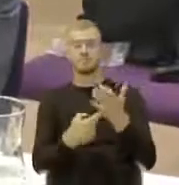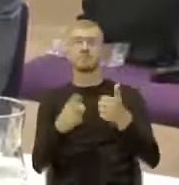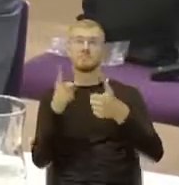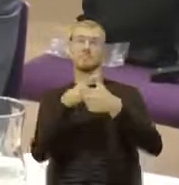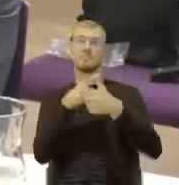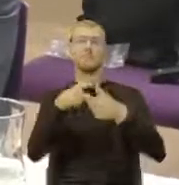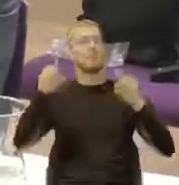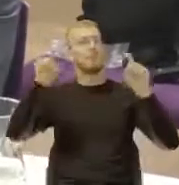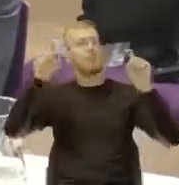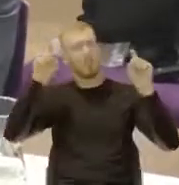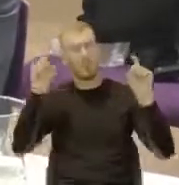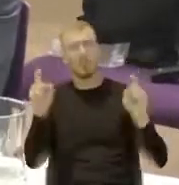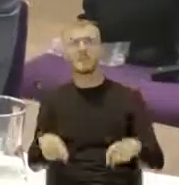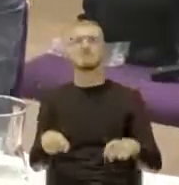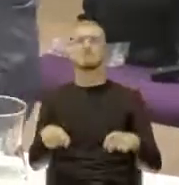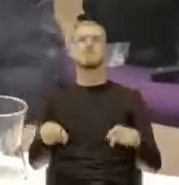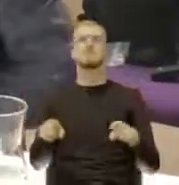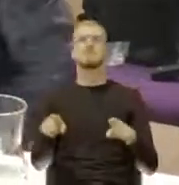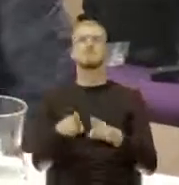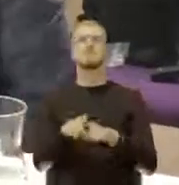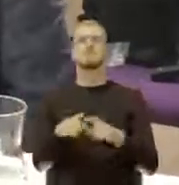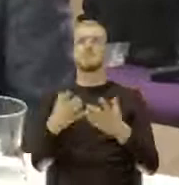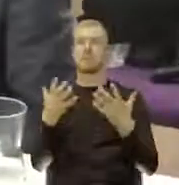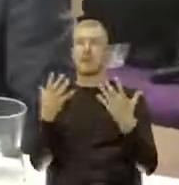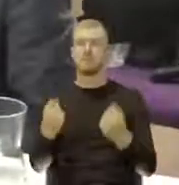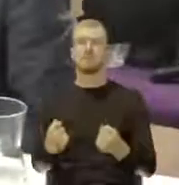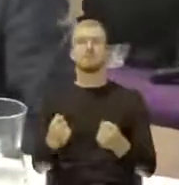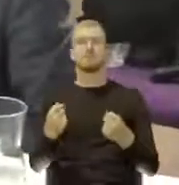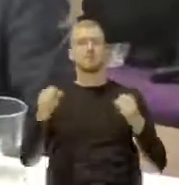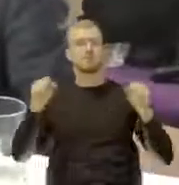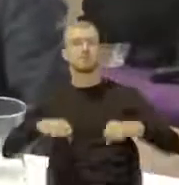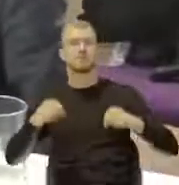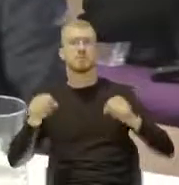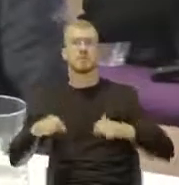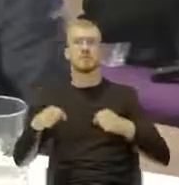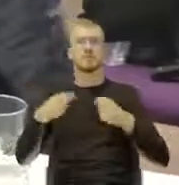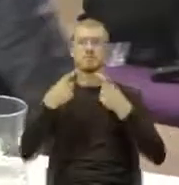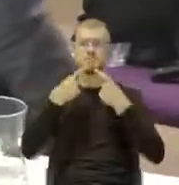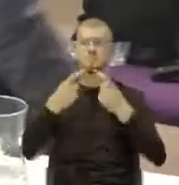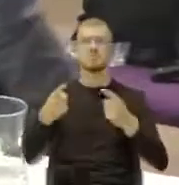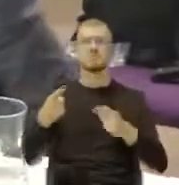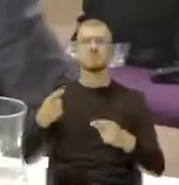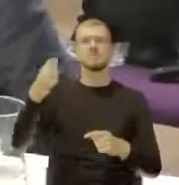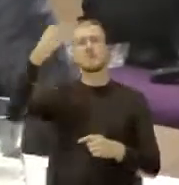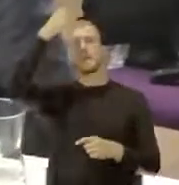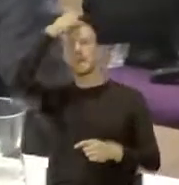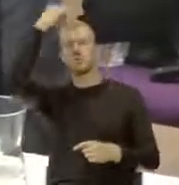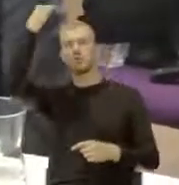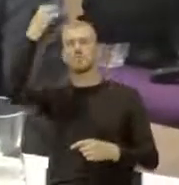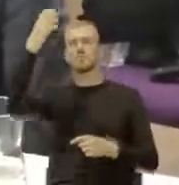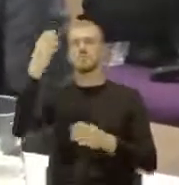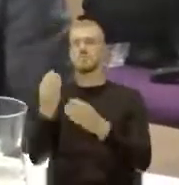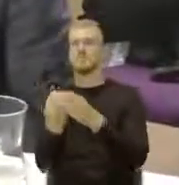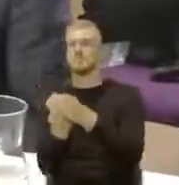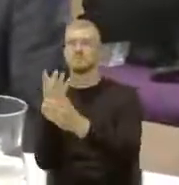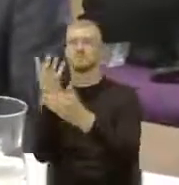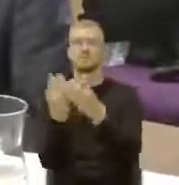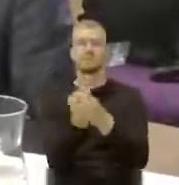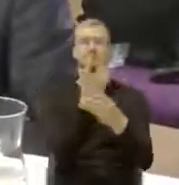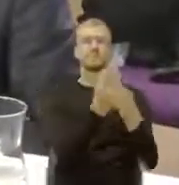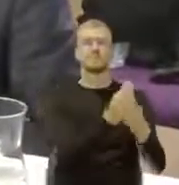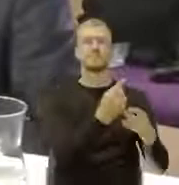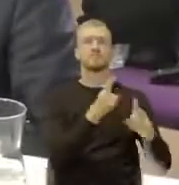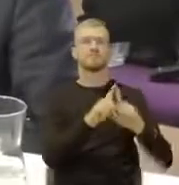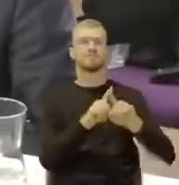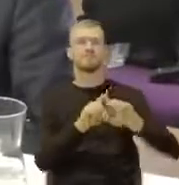that local governments can advance pathways by respecting, protecting, and fulfilling human rights obligations and commitments acknowledged